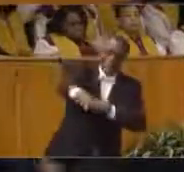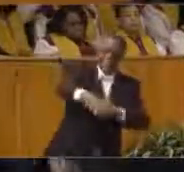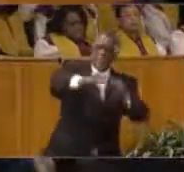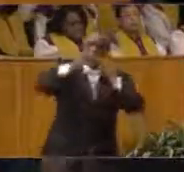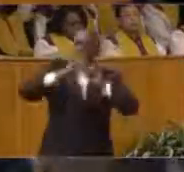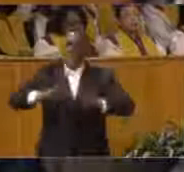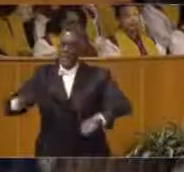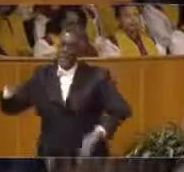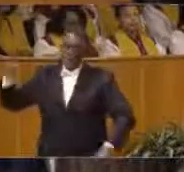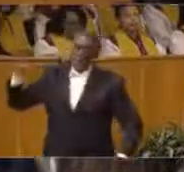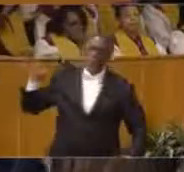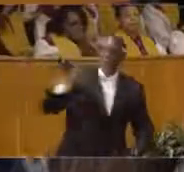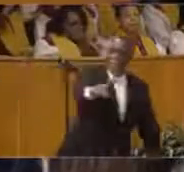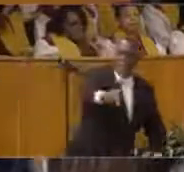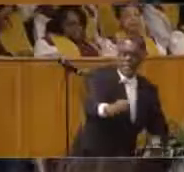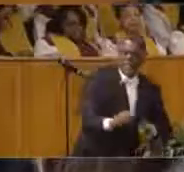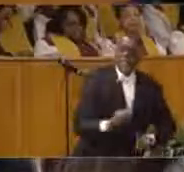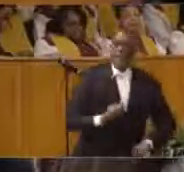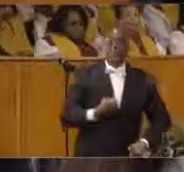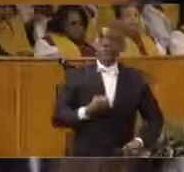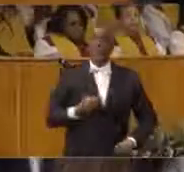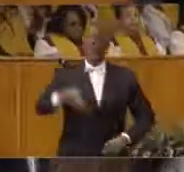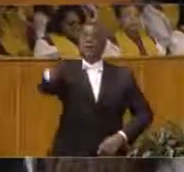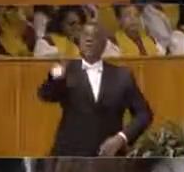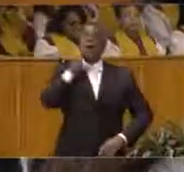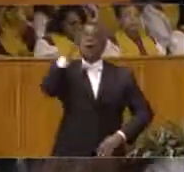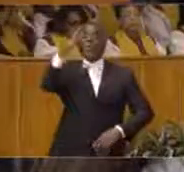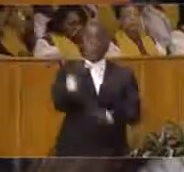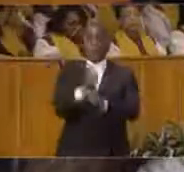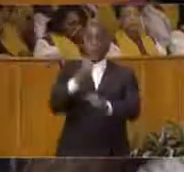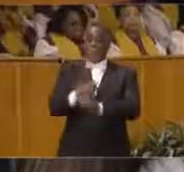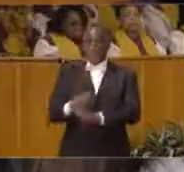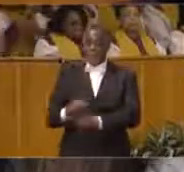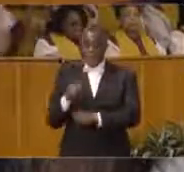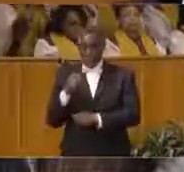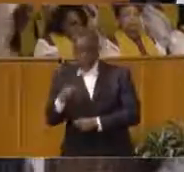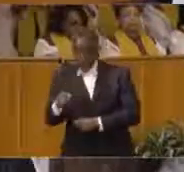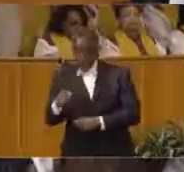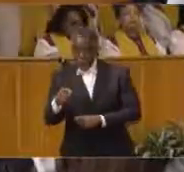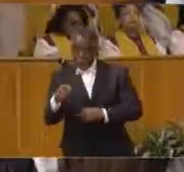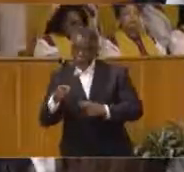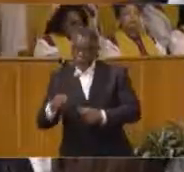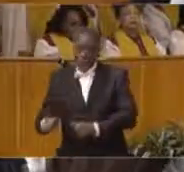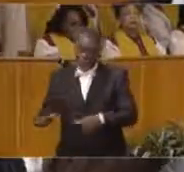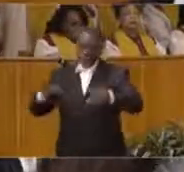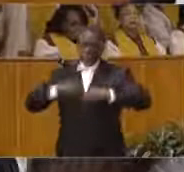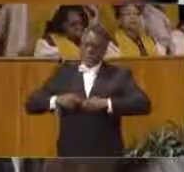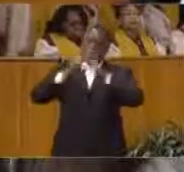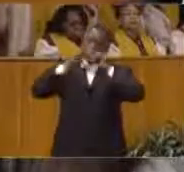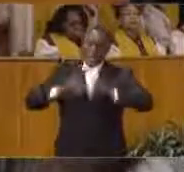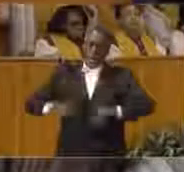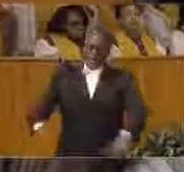to me. He will cause you to overflow.